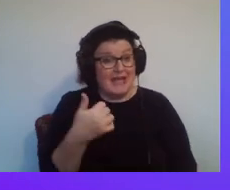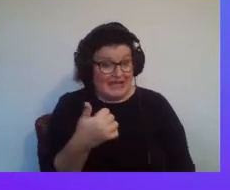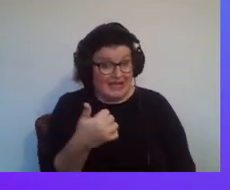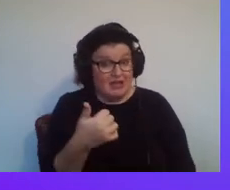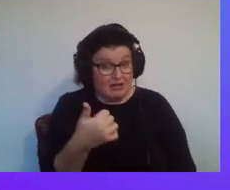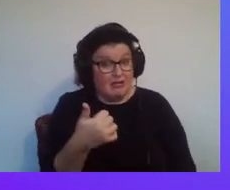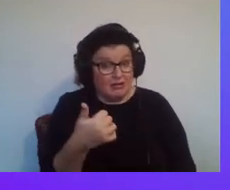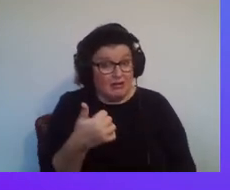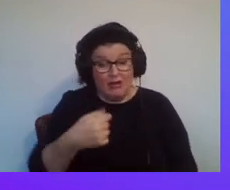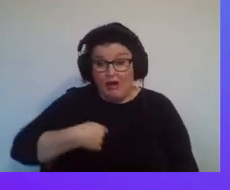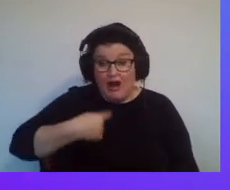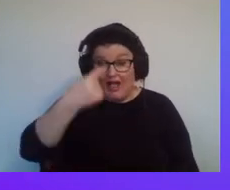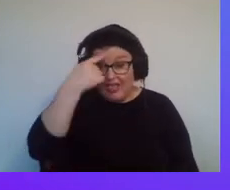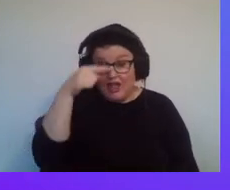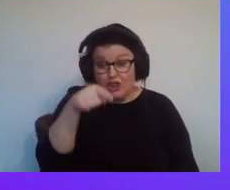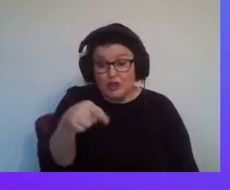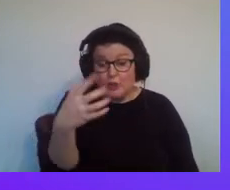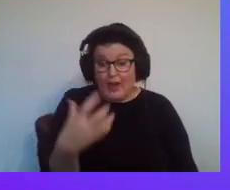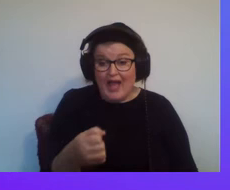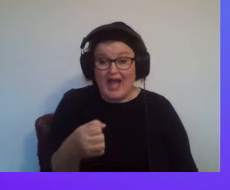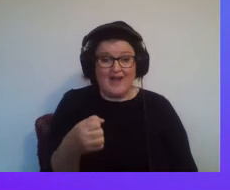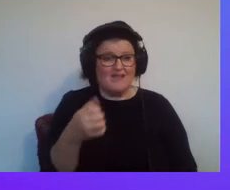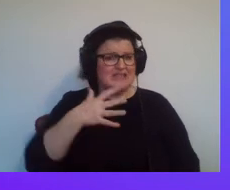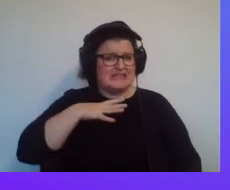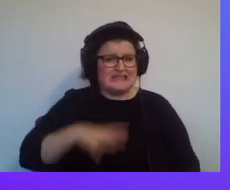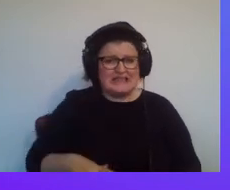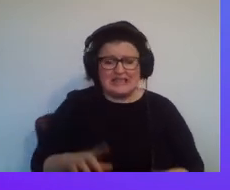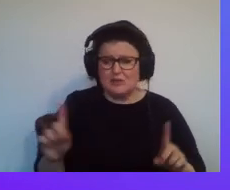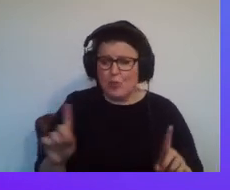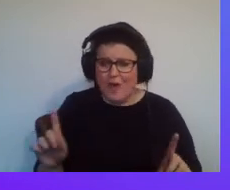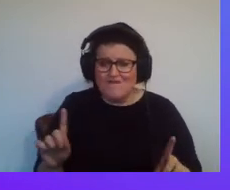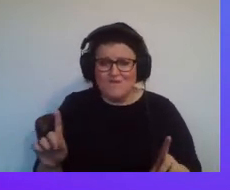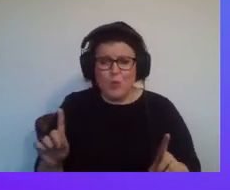I'm guessing there's going to be a need for some post-traumatic stress